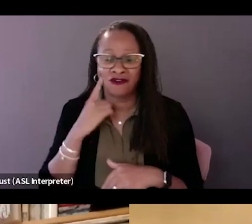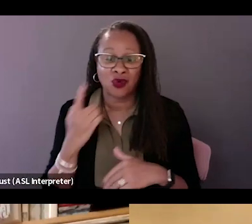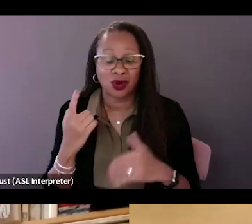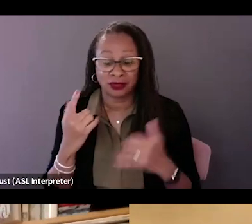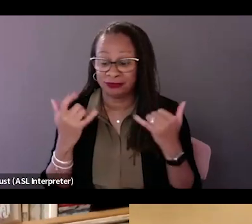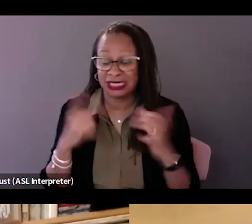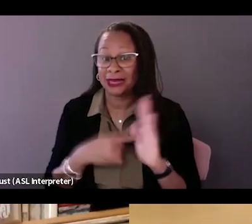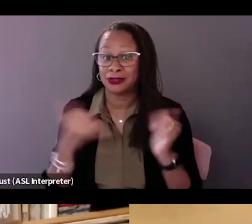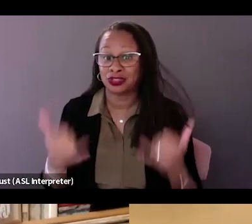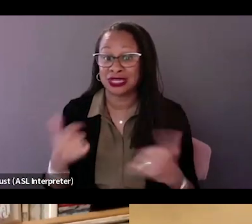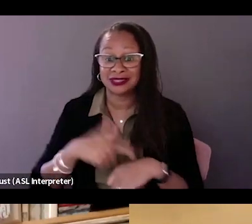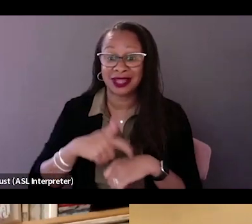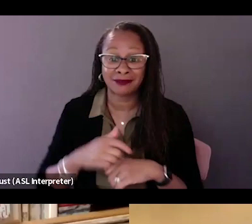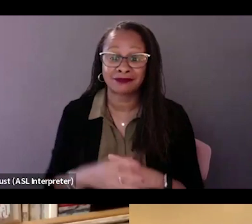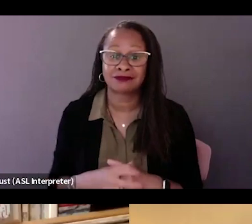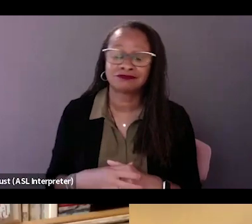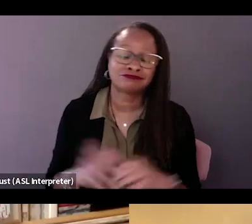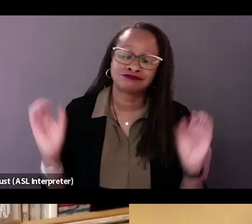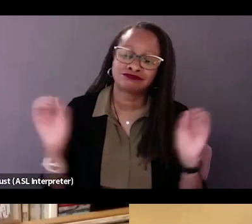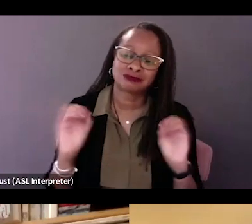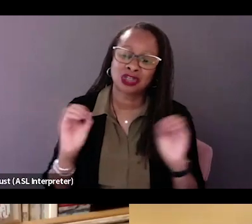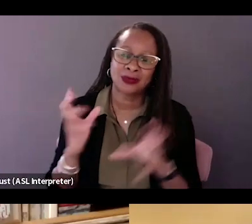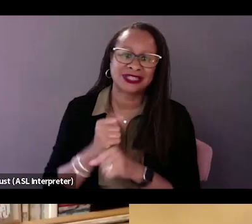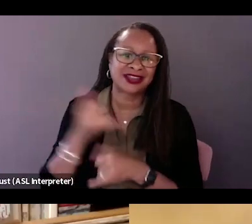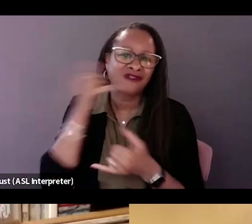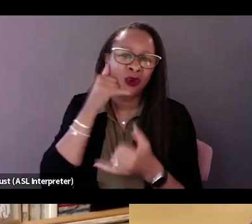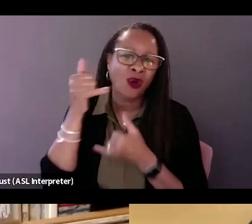times, nobody's getting phone calls